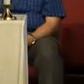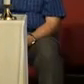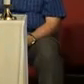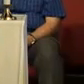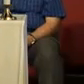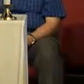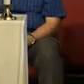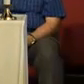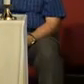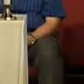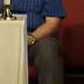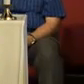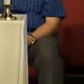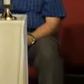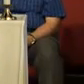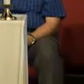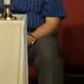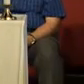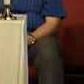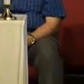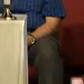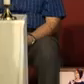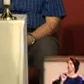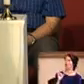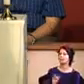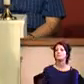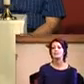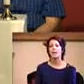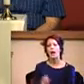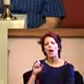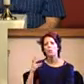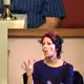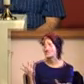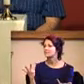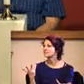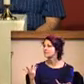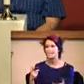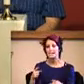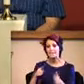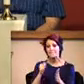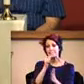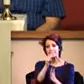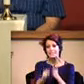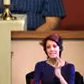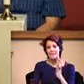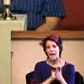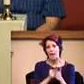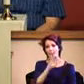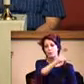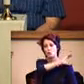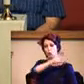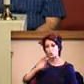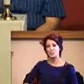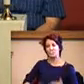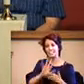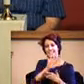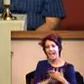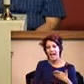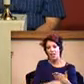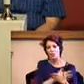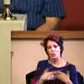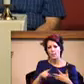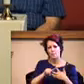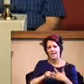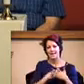a church that studied uh the lectionary Epiphany is a time in the Christian calendar right at the very beginning of the year where we